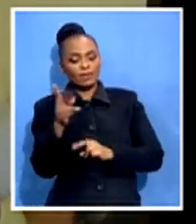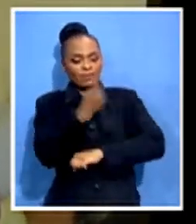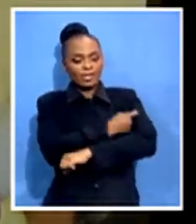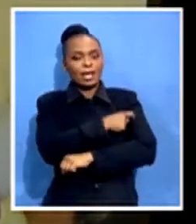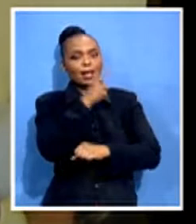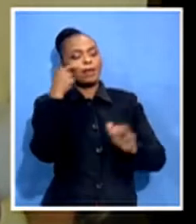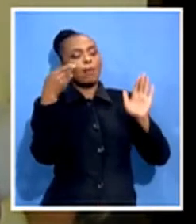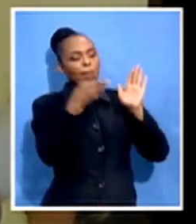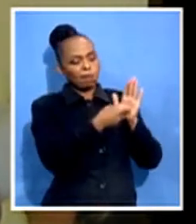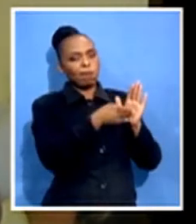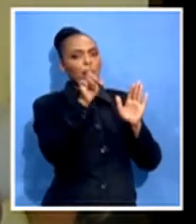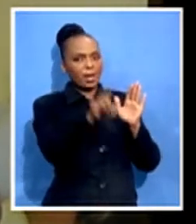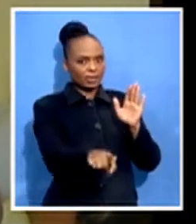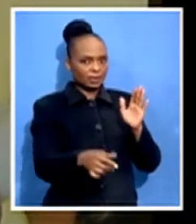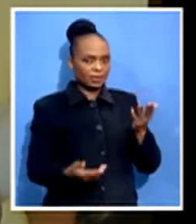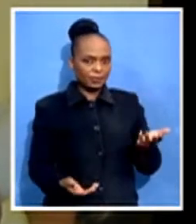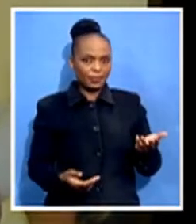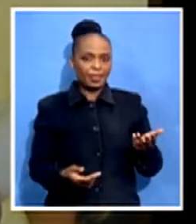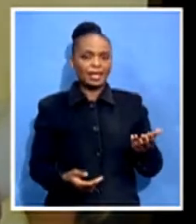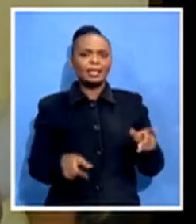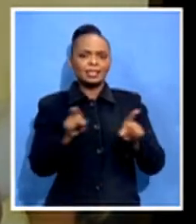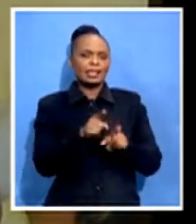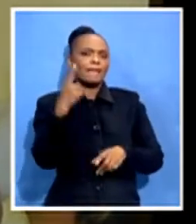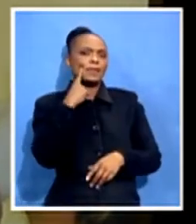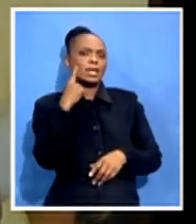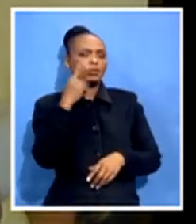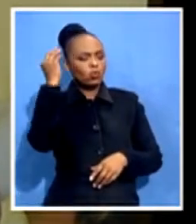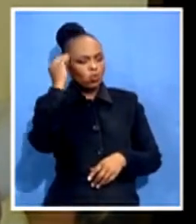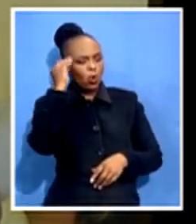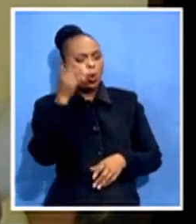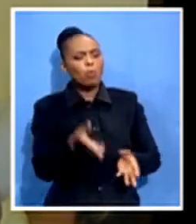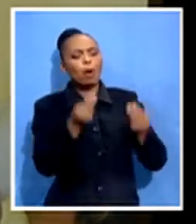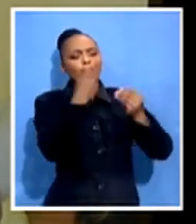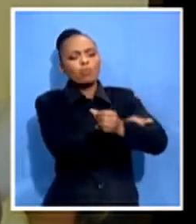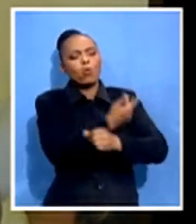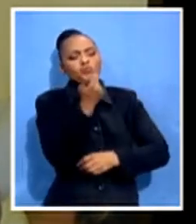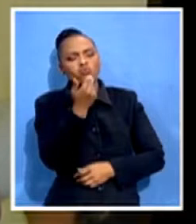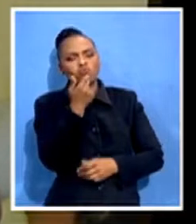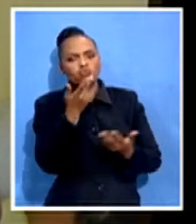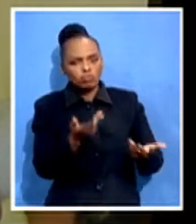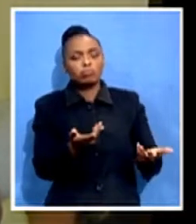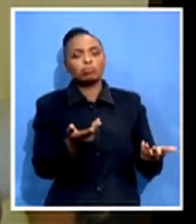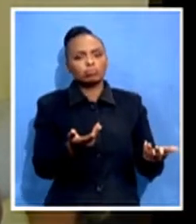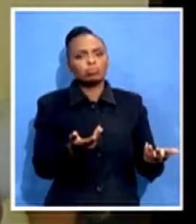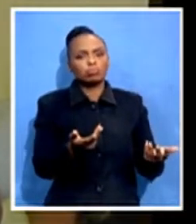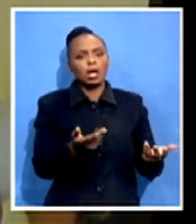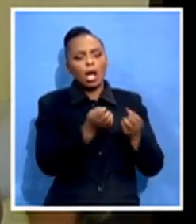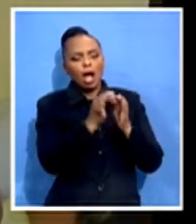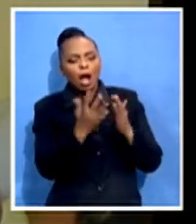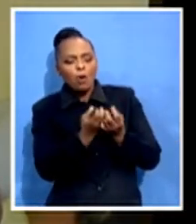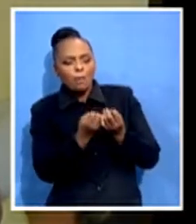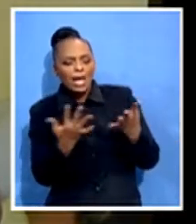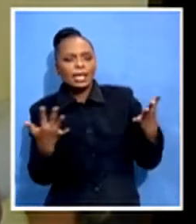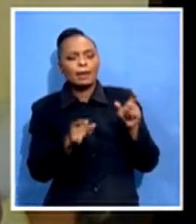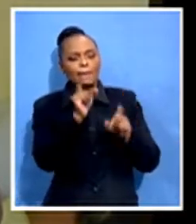makes it easy to account for the doses of the vaccine when you know how many people are to be vaccinated